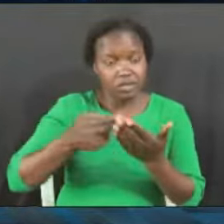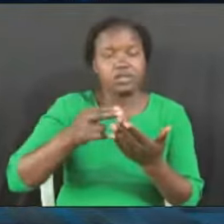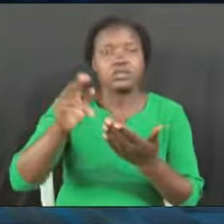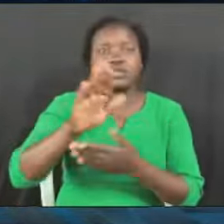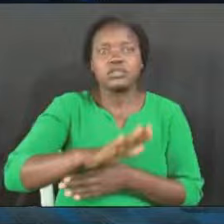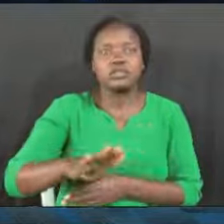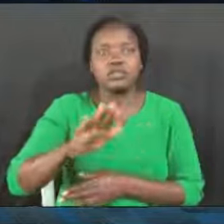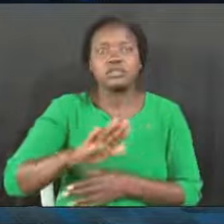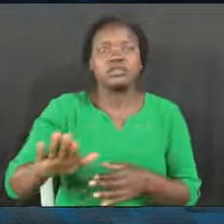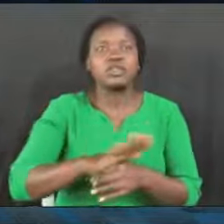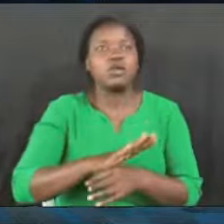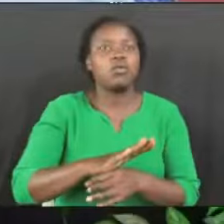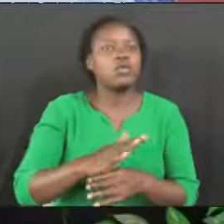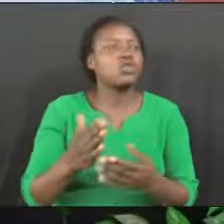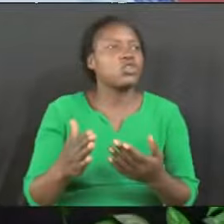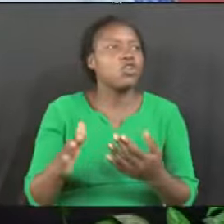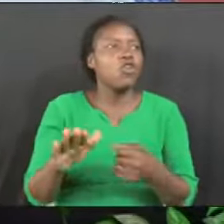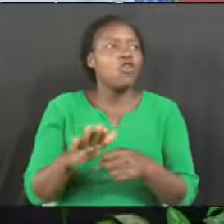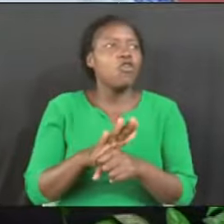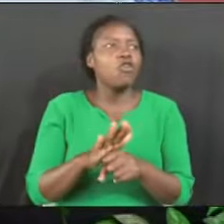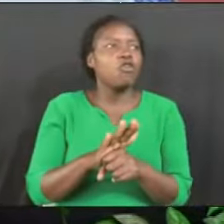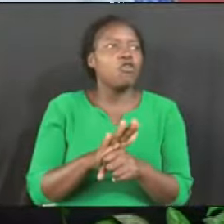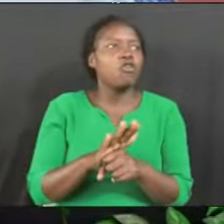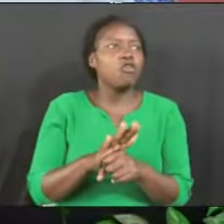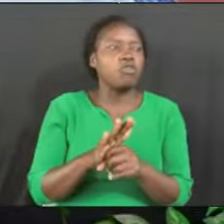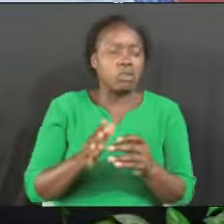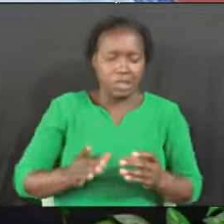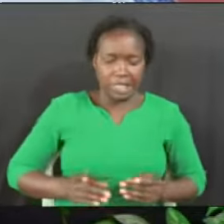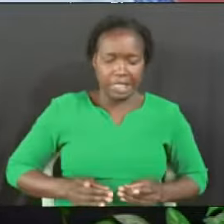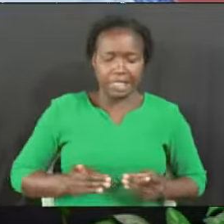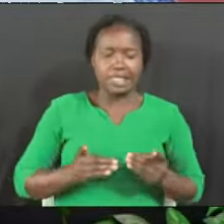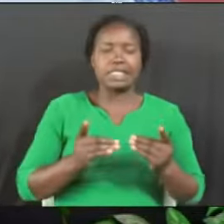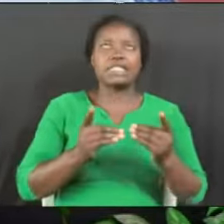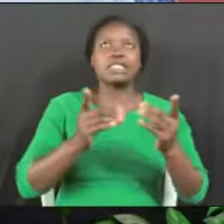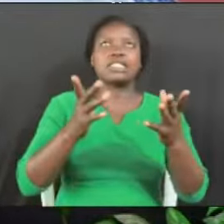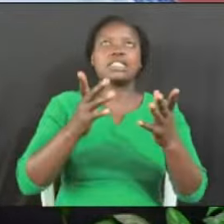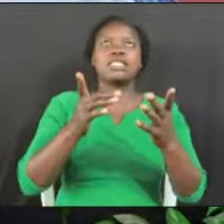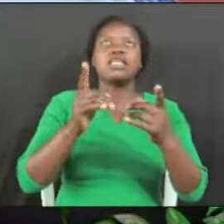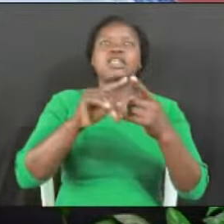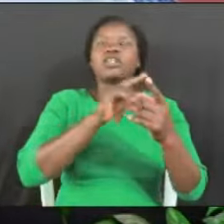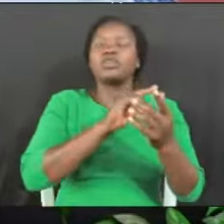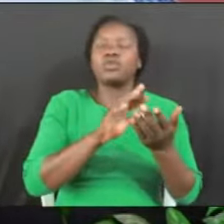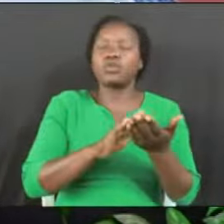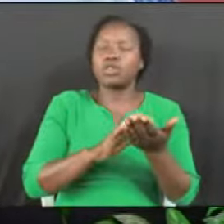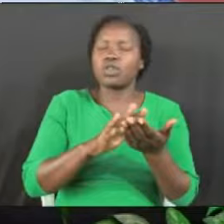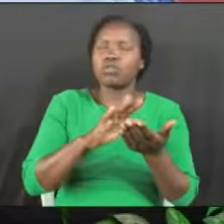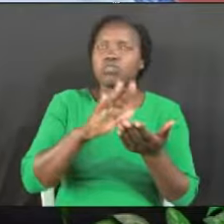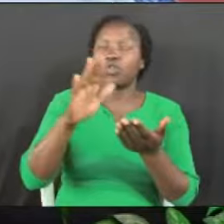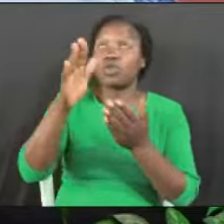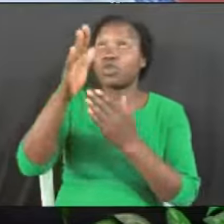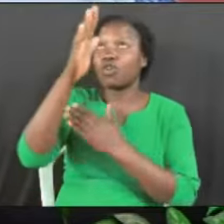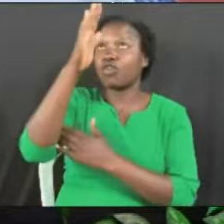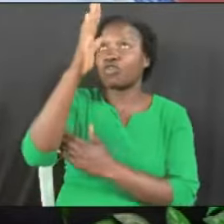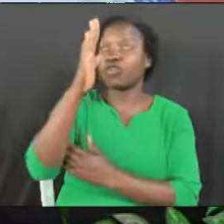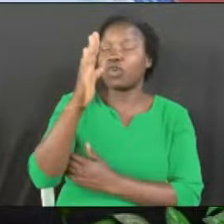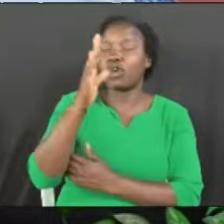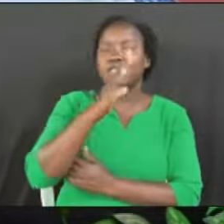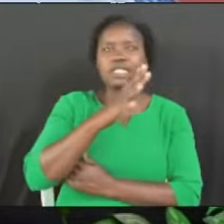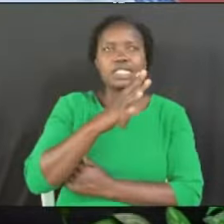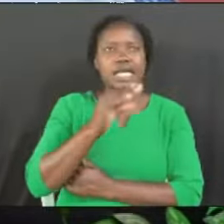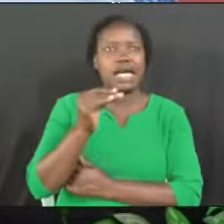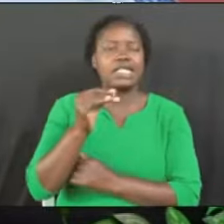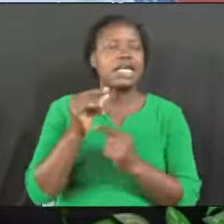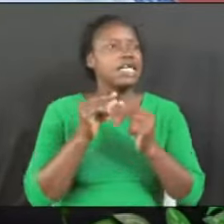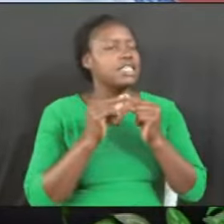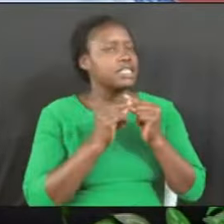place was entirely dedicated to the glory of God. And the